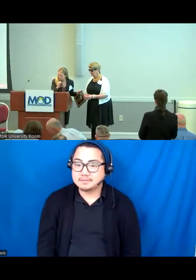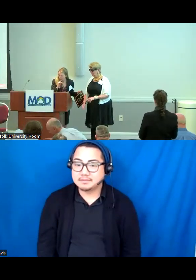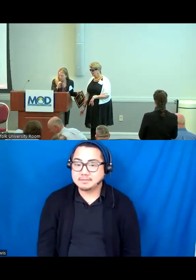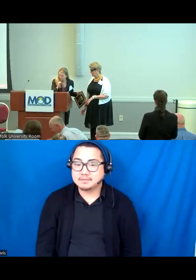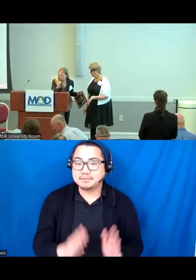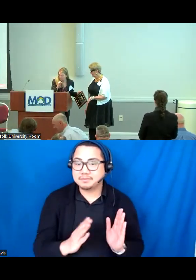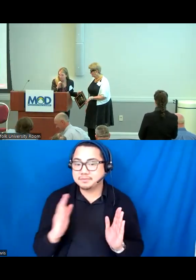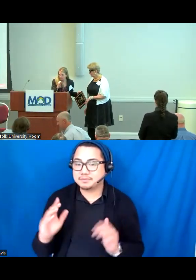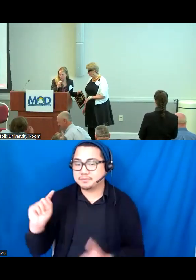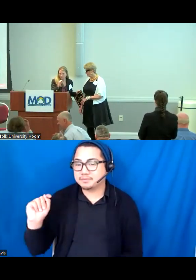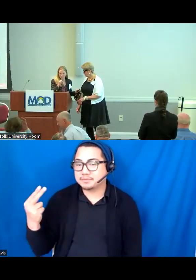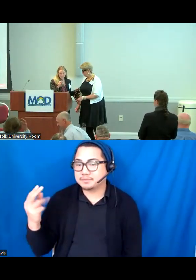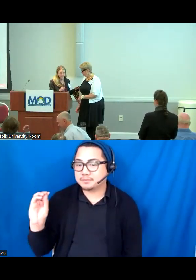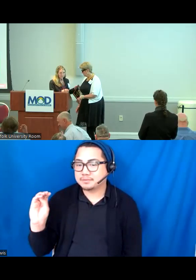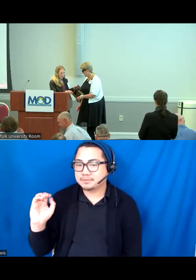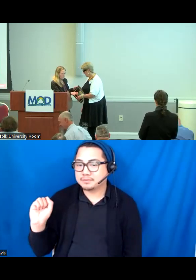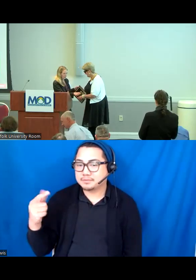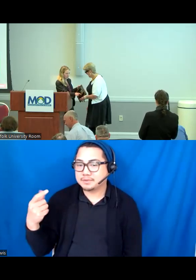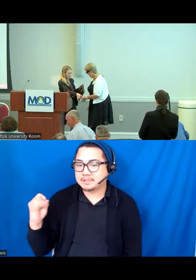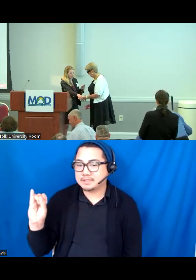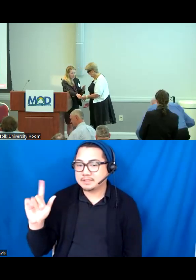you. Thomas Gilbert.